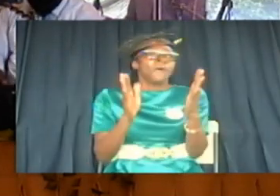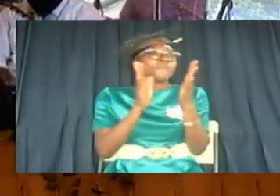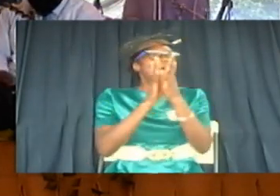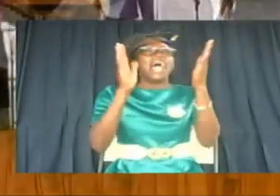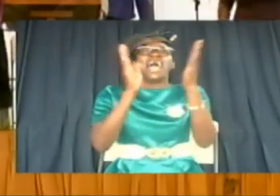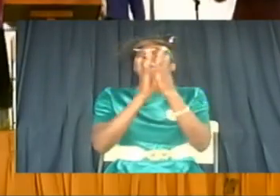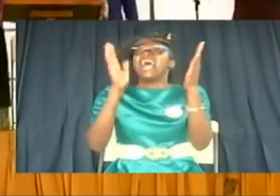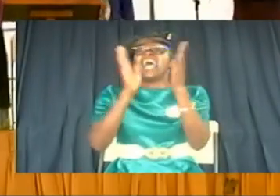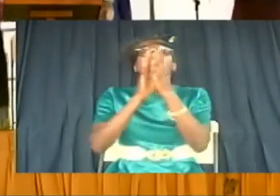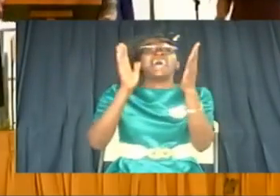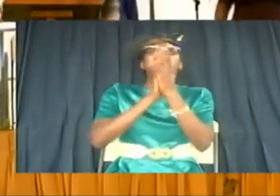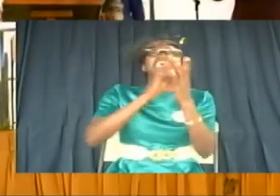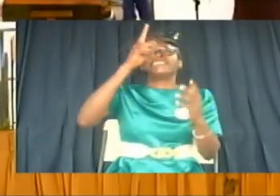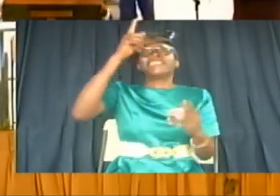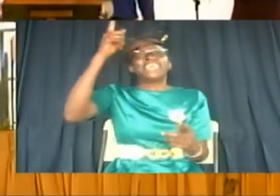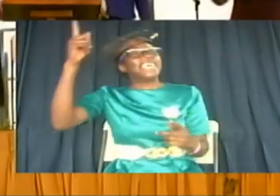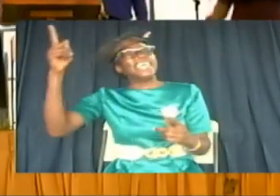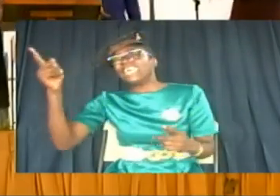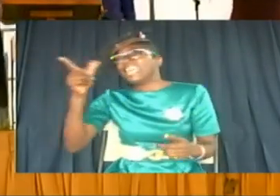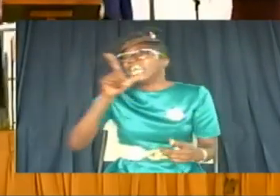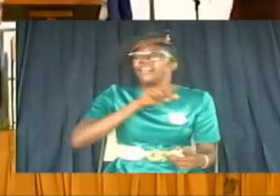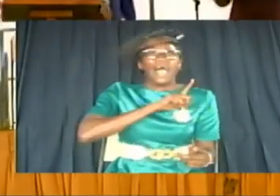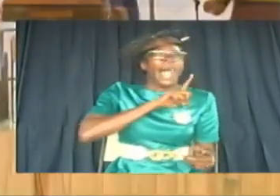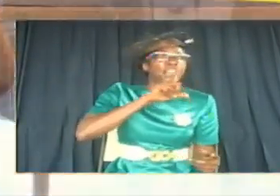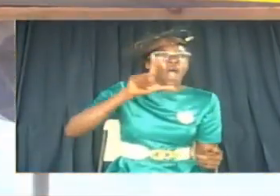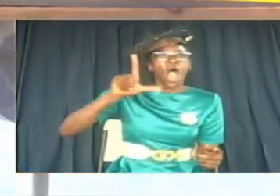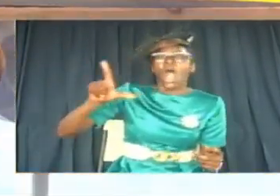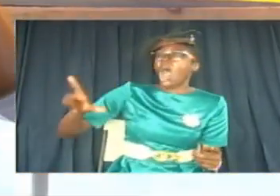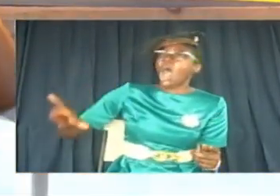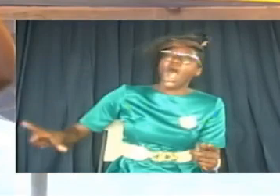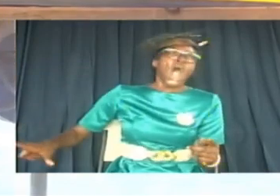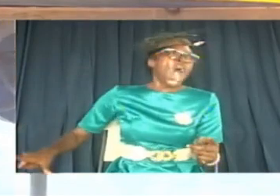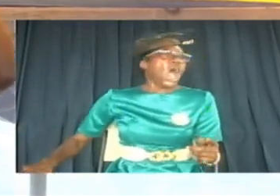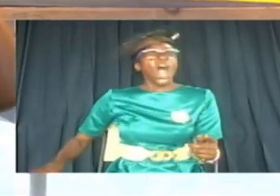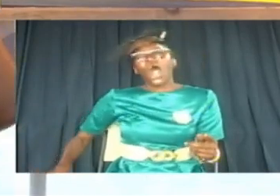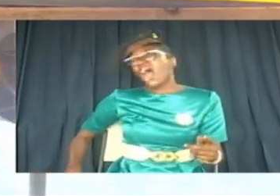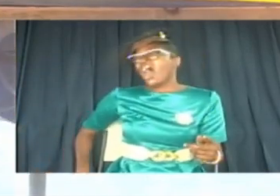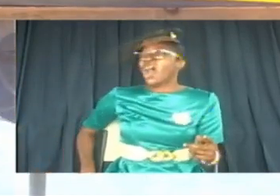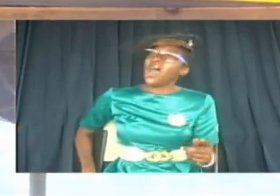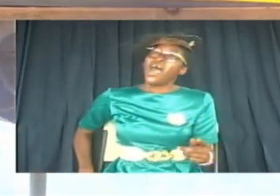praised. Praise the